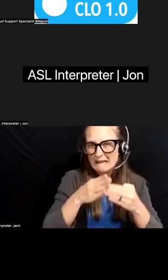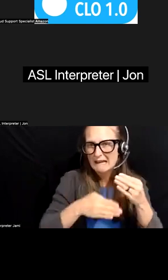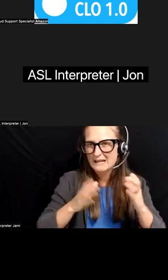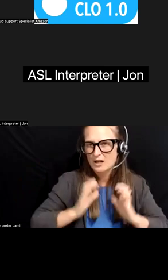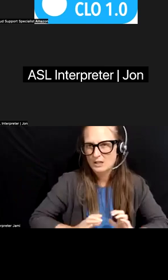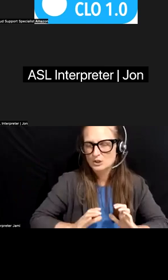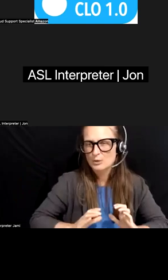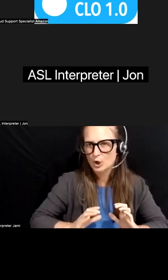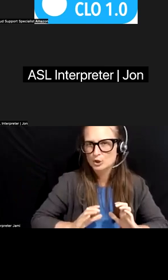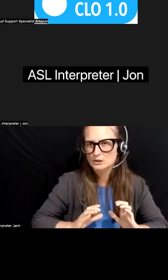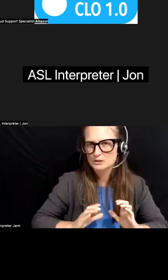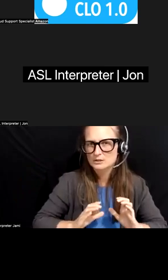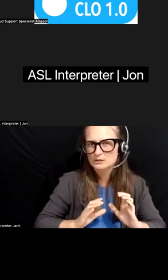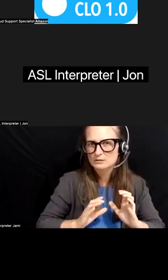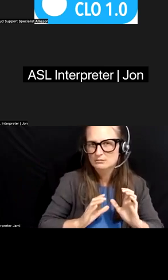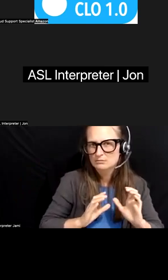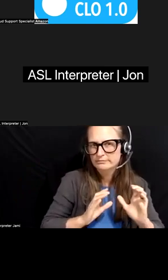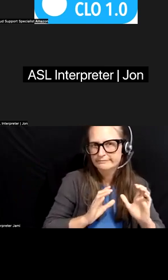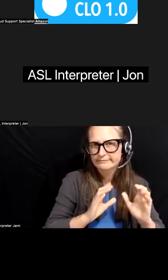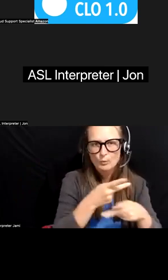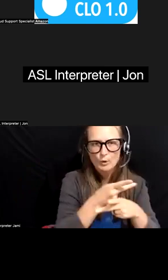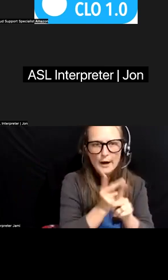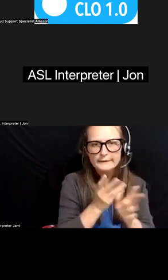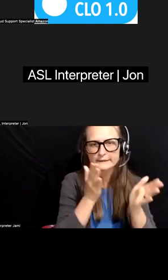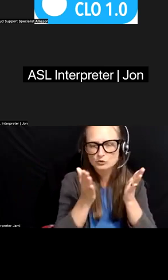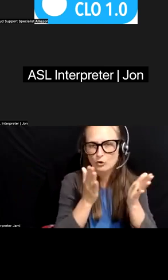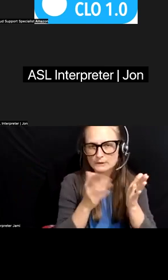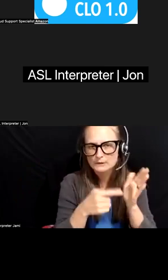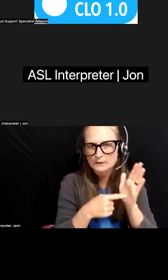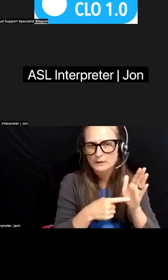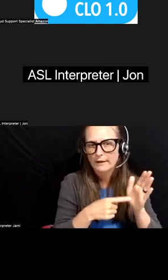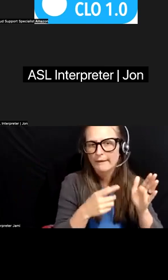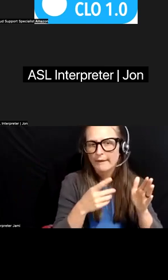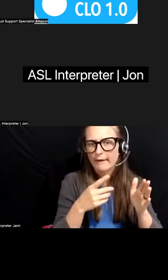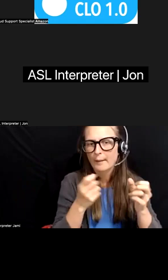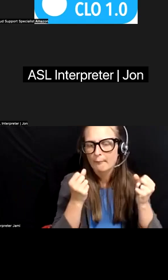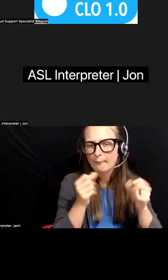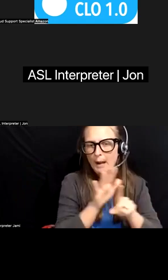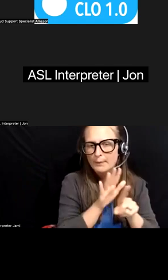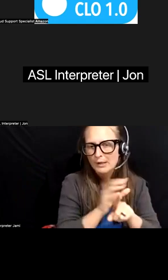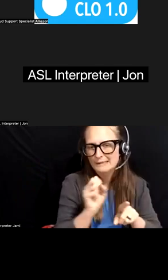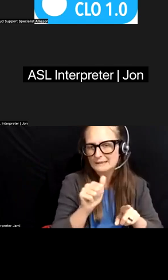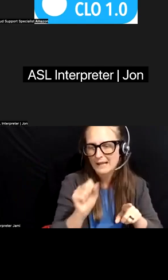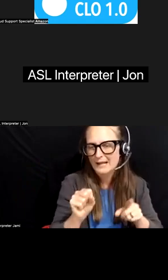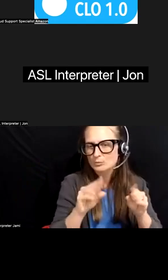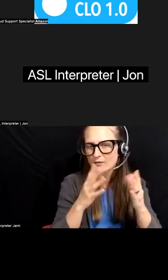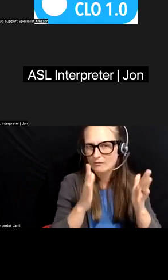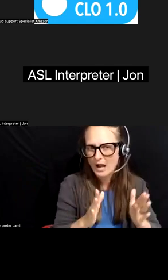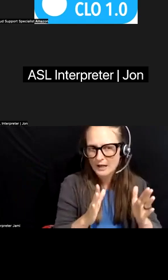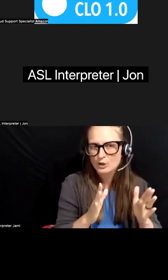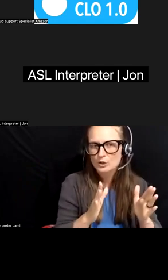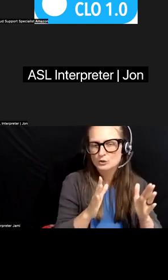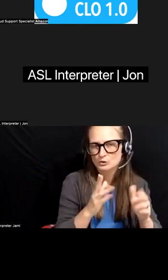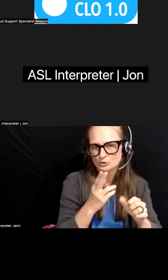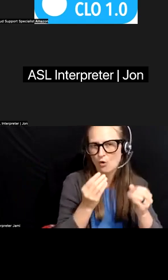SaaS. Example products and services of SaaS. Any of Popular these SaaS providers applications, offer the popular following products SaaS and services.